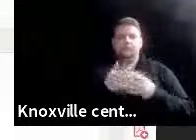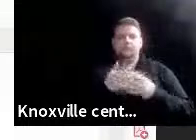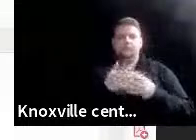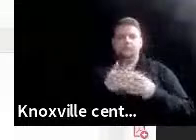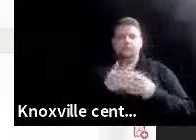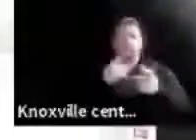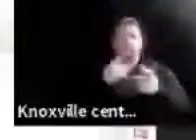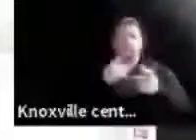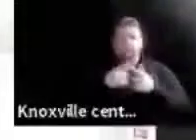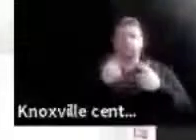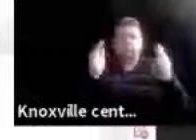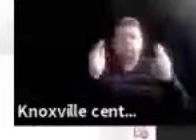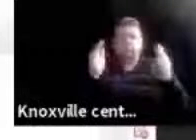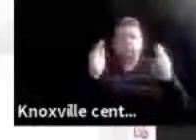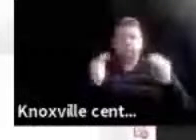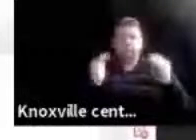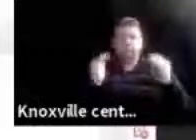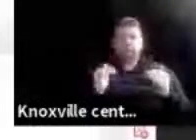And then